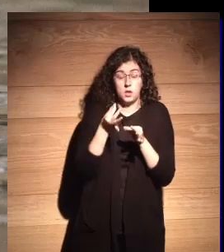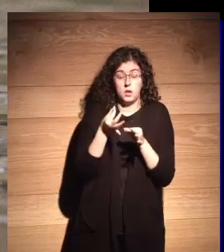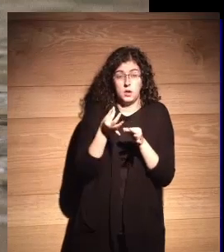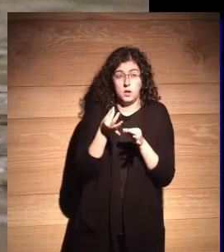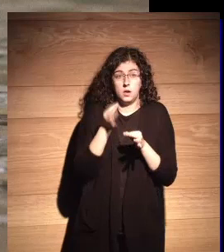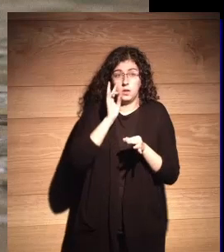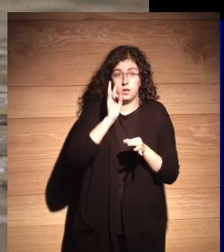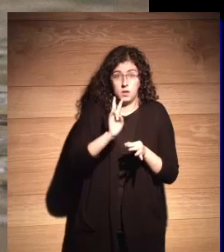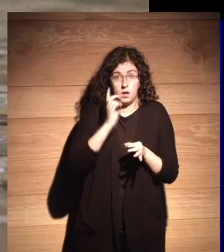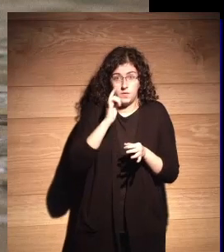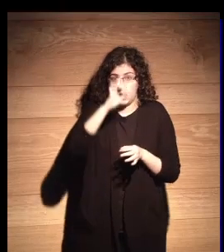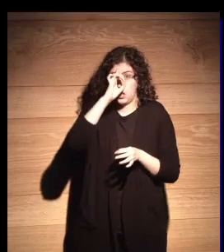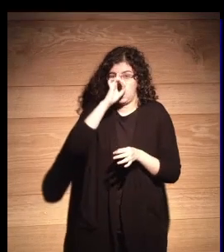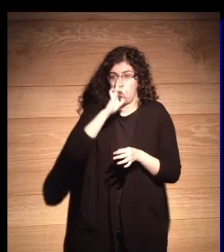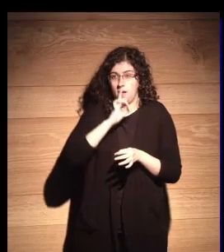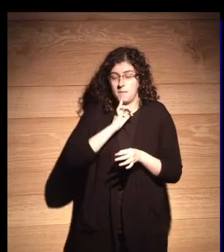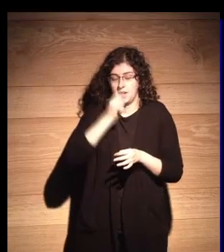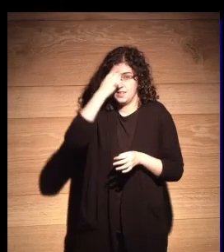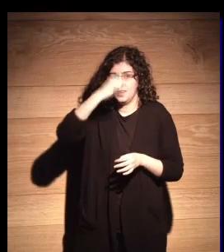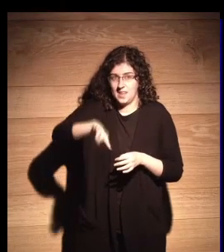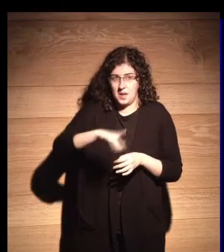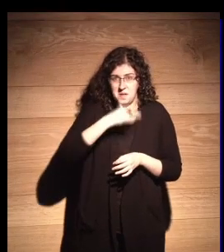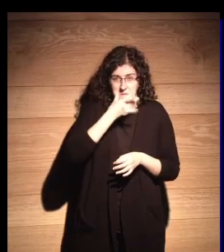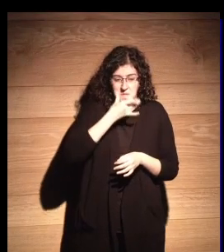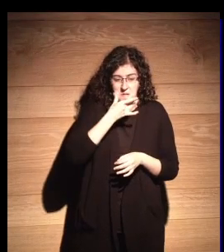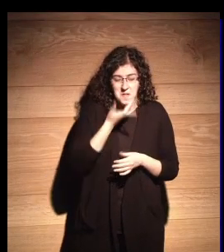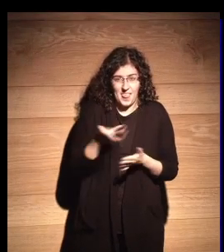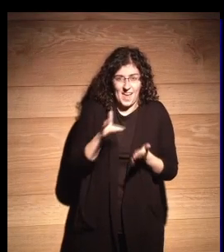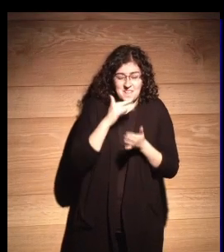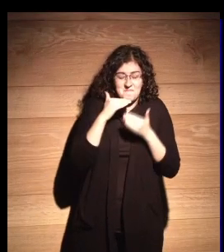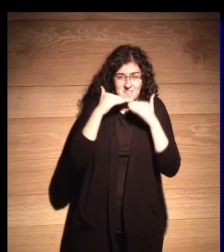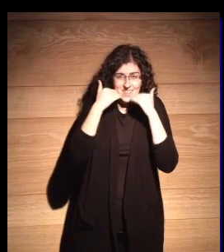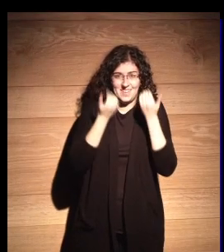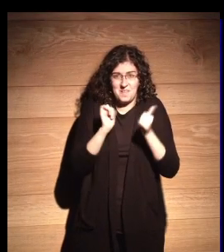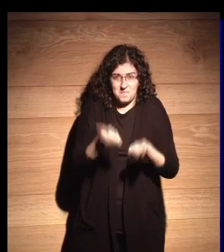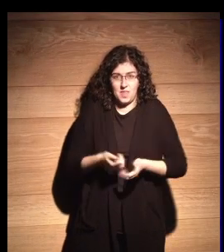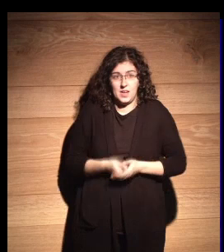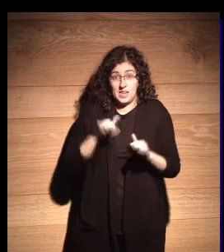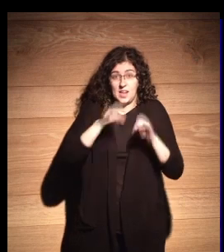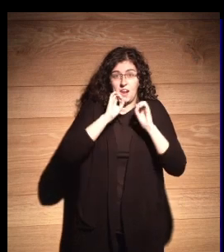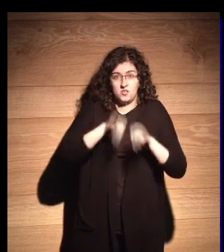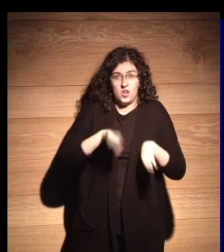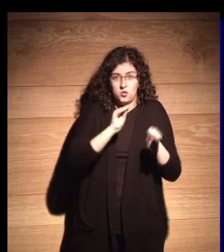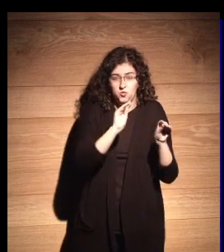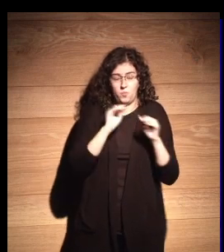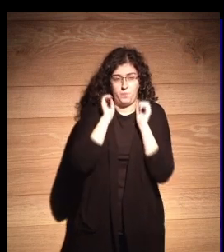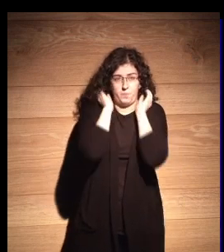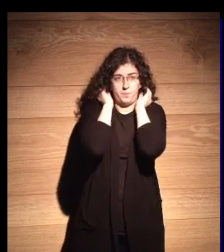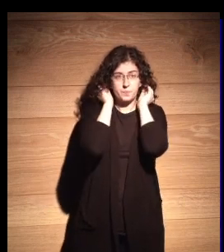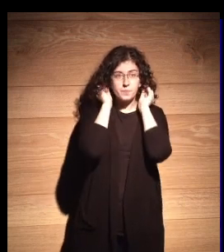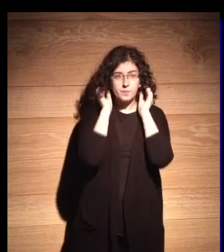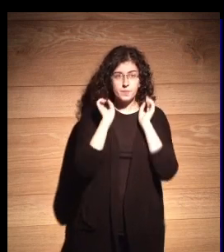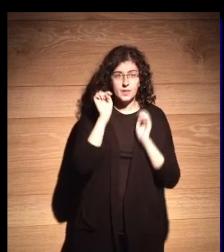started to smile because, you know, and I like that. That's the story behind it. He also smiles, but not so